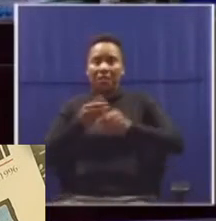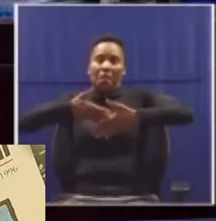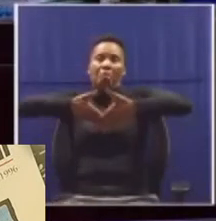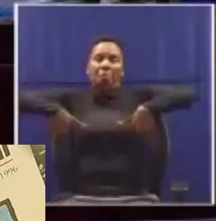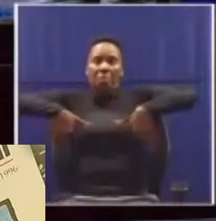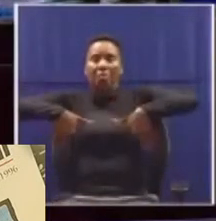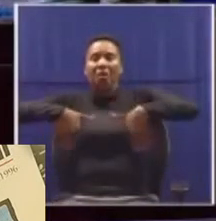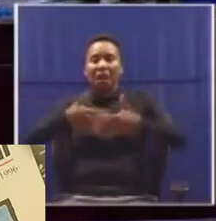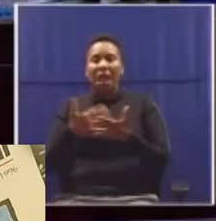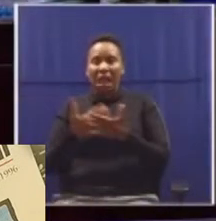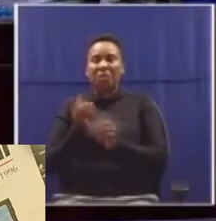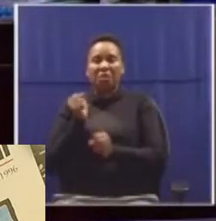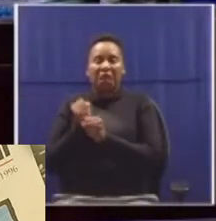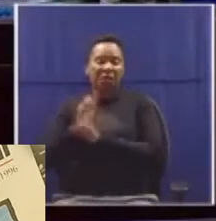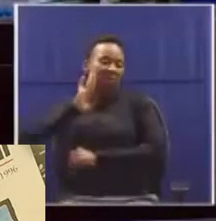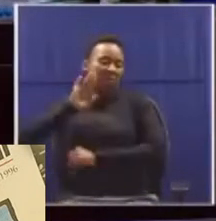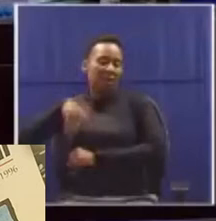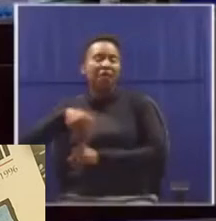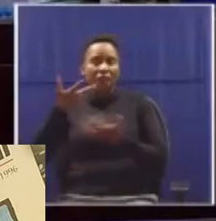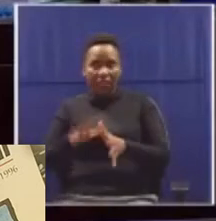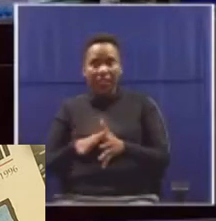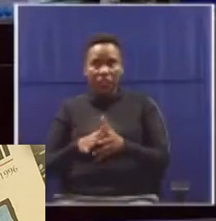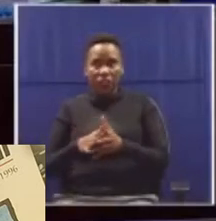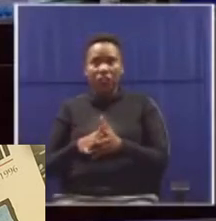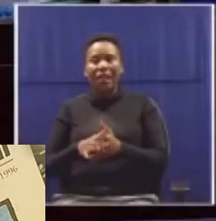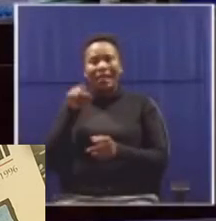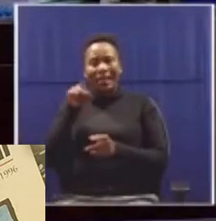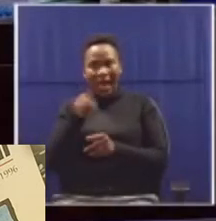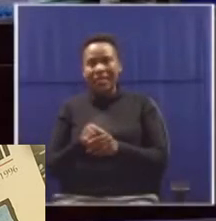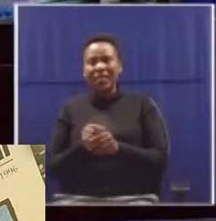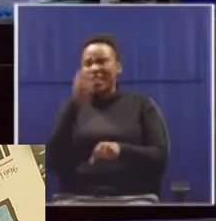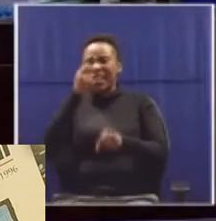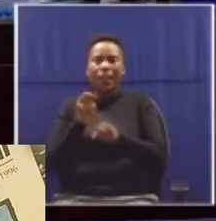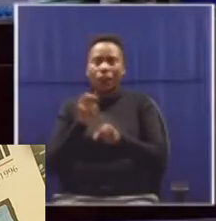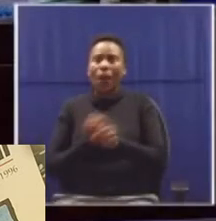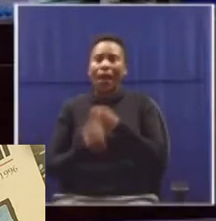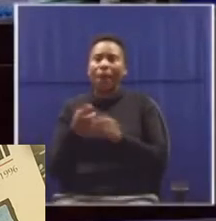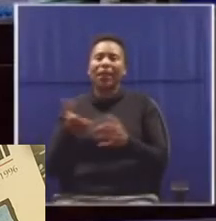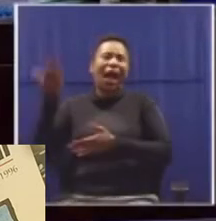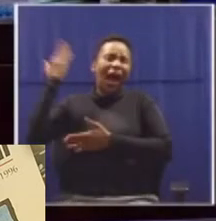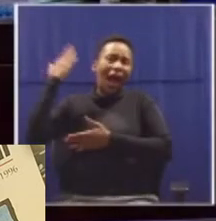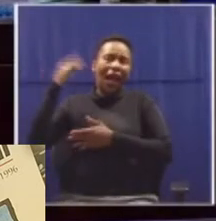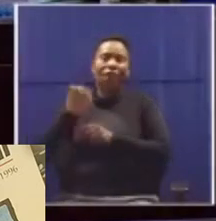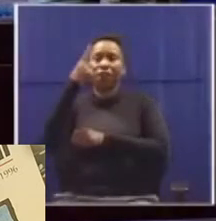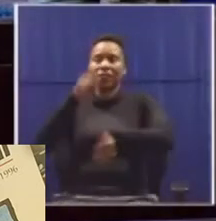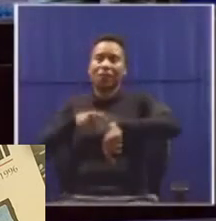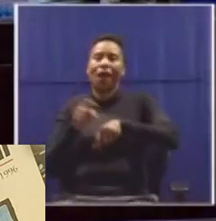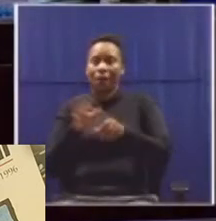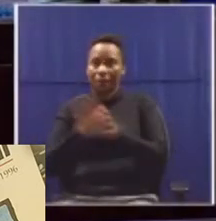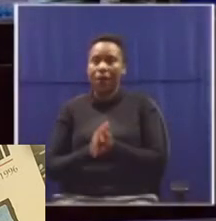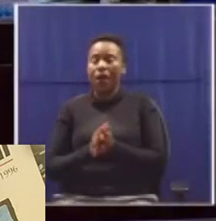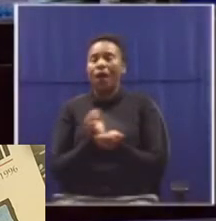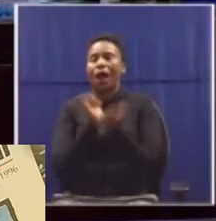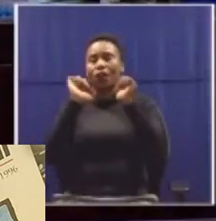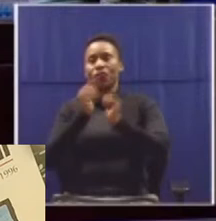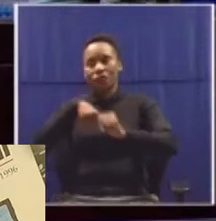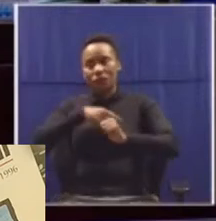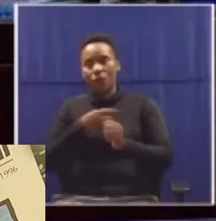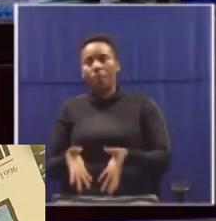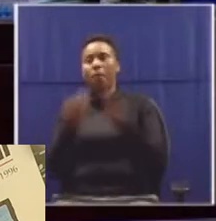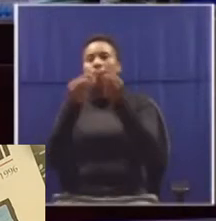this poll should have been passed during the first years of our democracy it is a sad indictment of the government bodies progressively